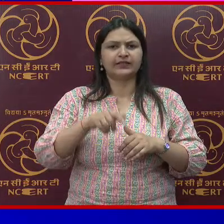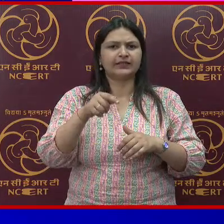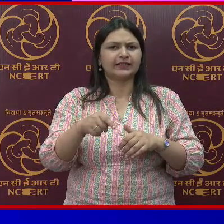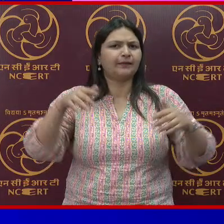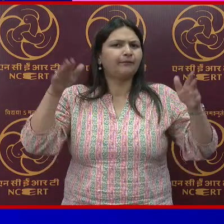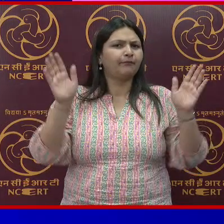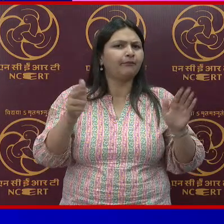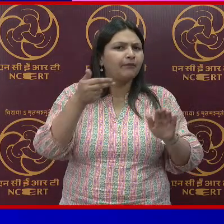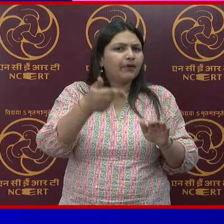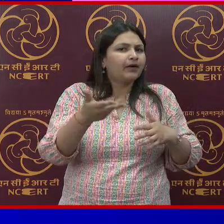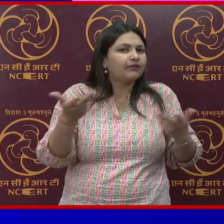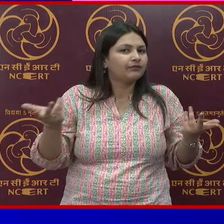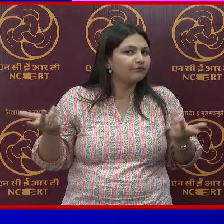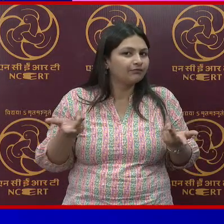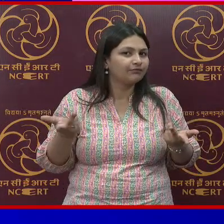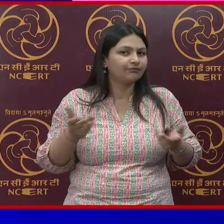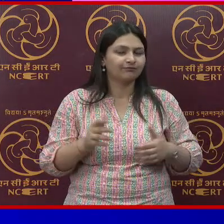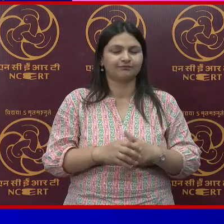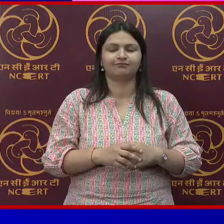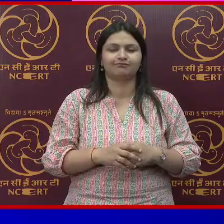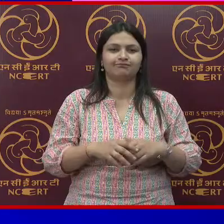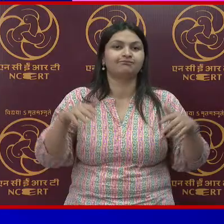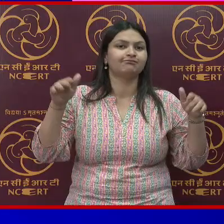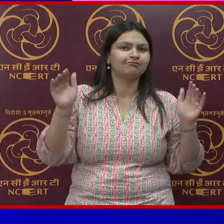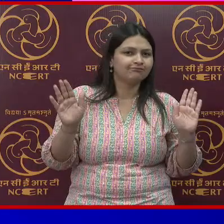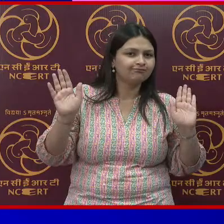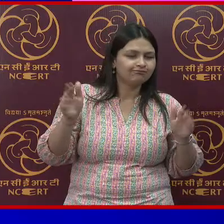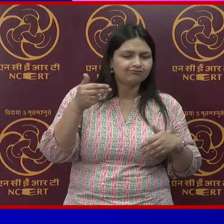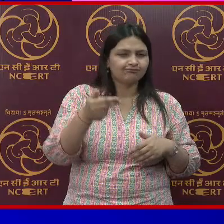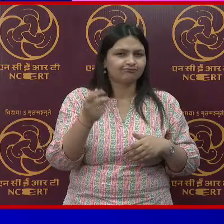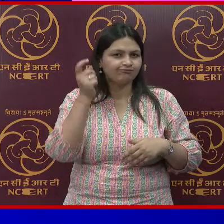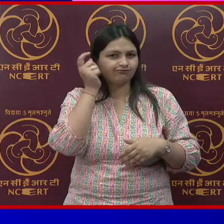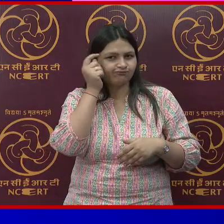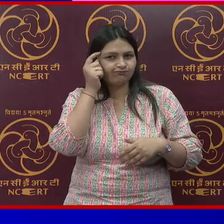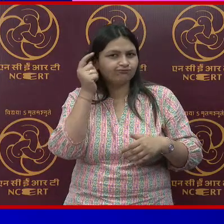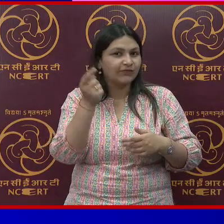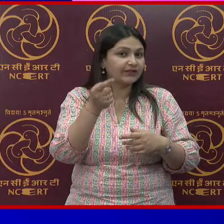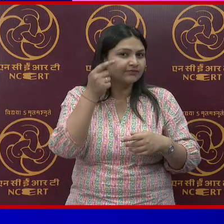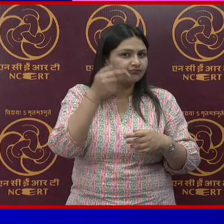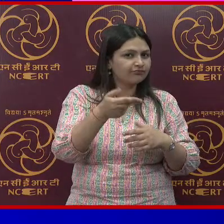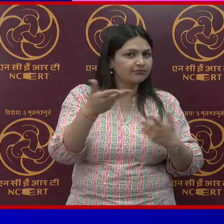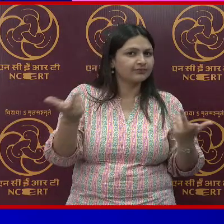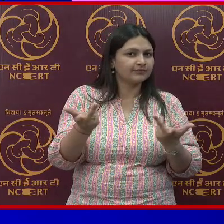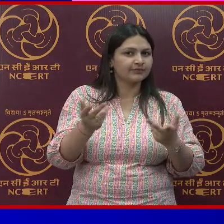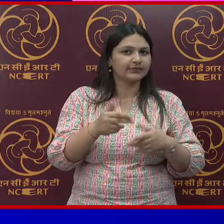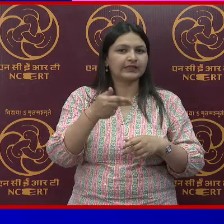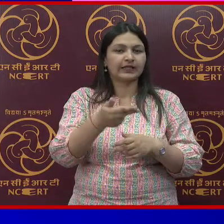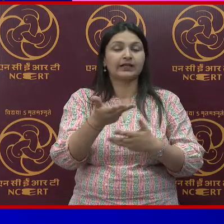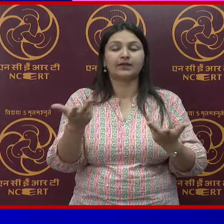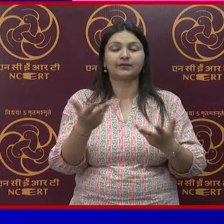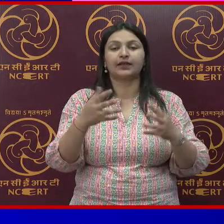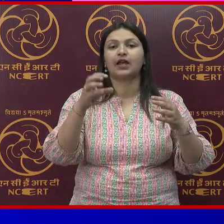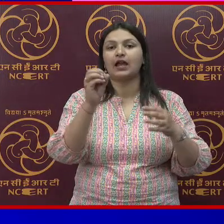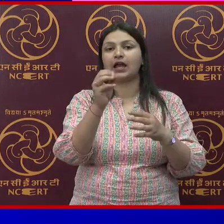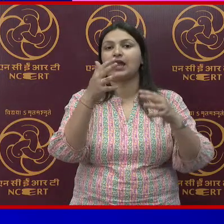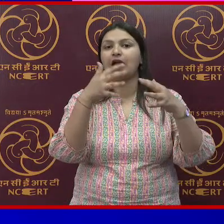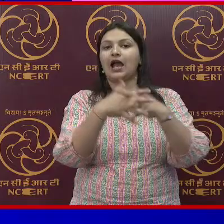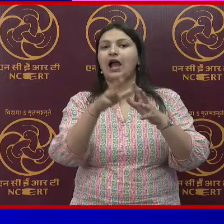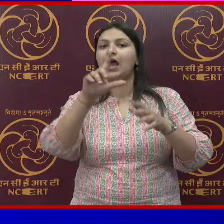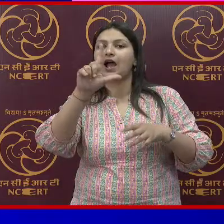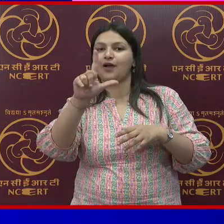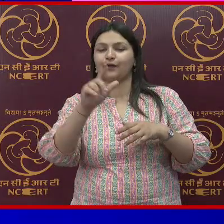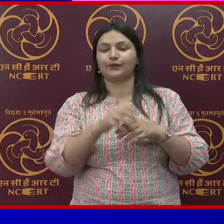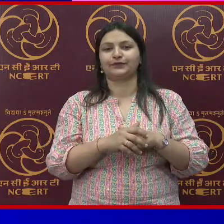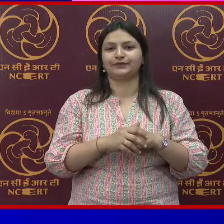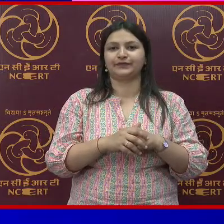bird is this one? Oh, bird is here. Which bird is this? What does it look like? Owl? No. Yes, yes, Owl. yes. It is owl. It looks